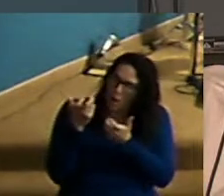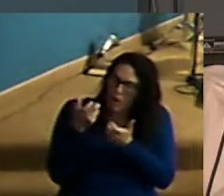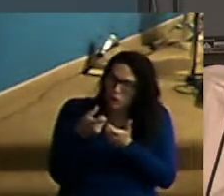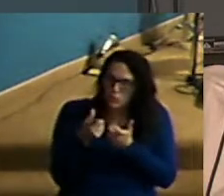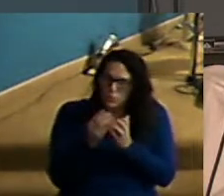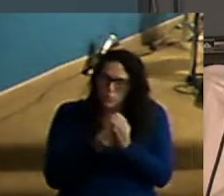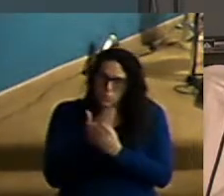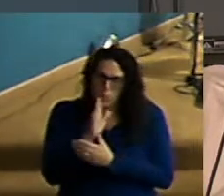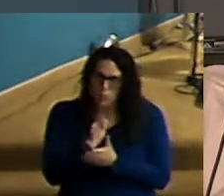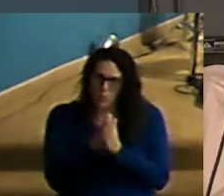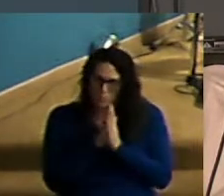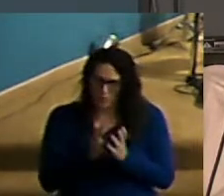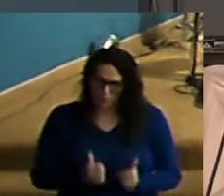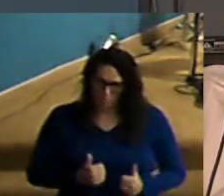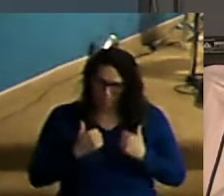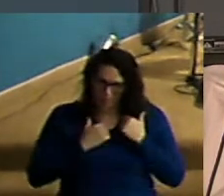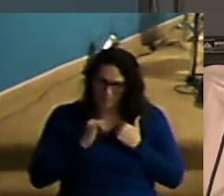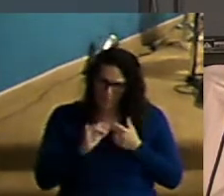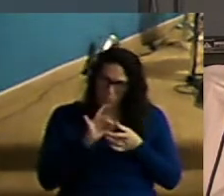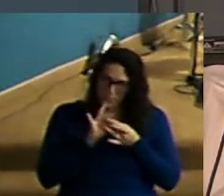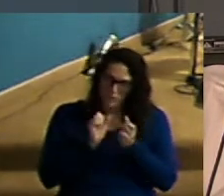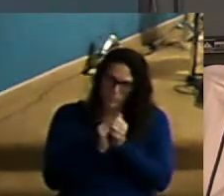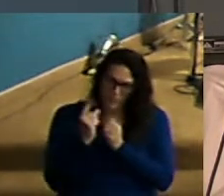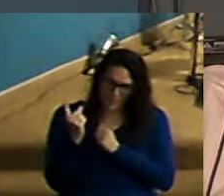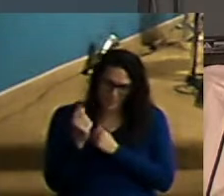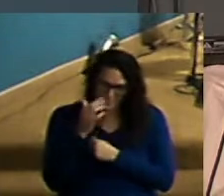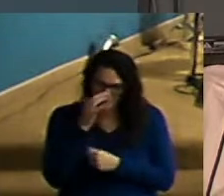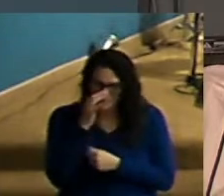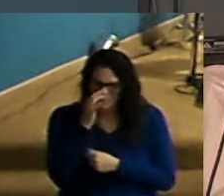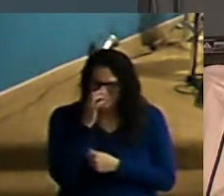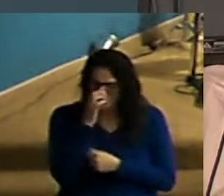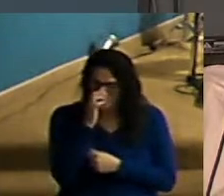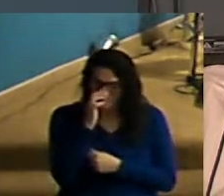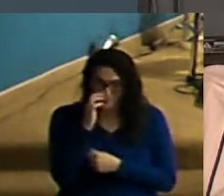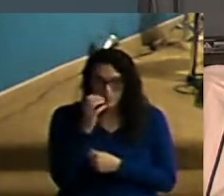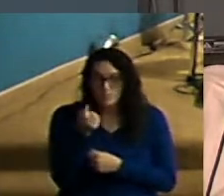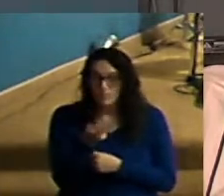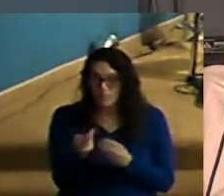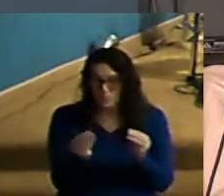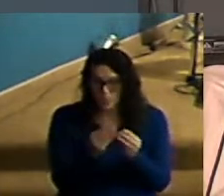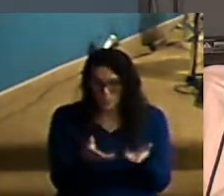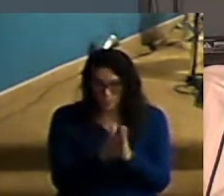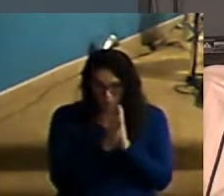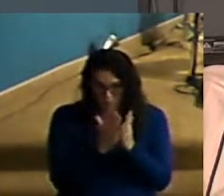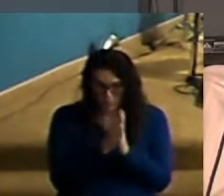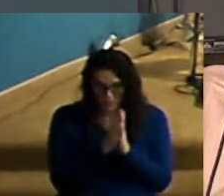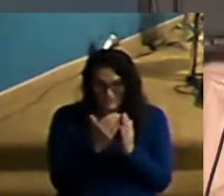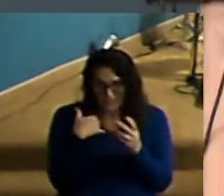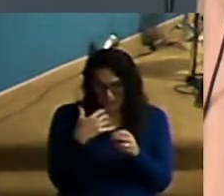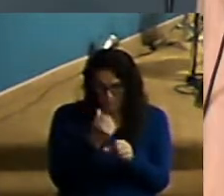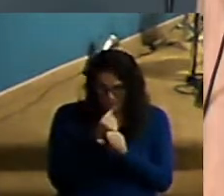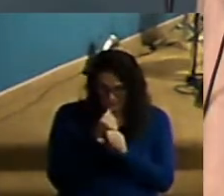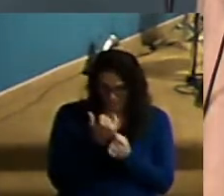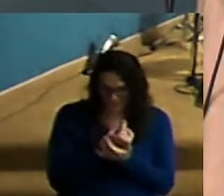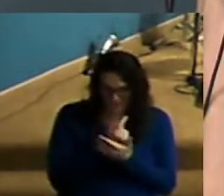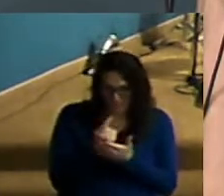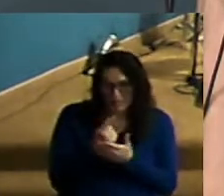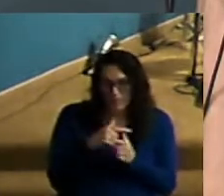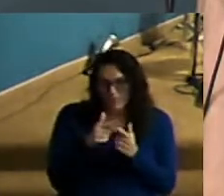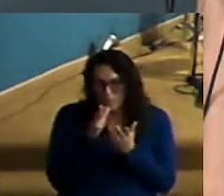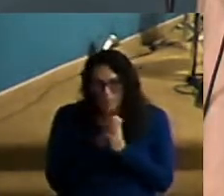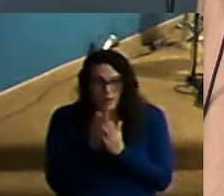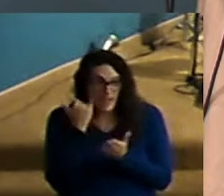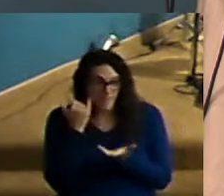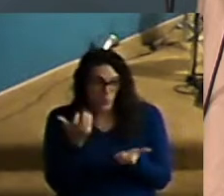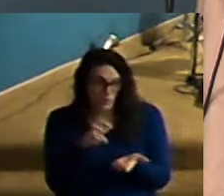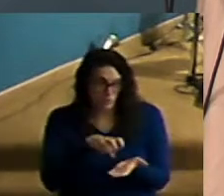prayers, your relationship with him? Here are a couple more prayer requests I got, and then we're going to pray. And if you want to get on your